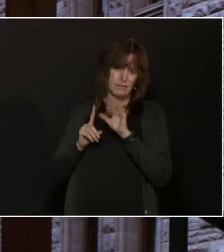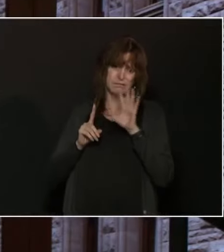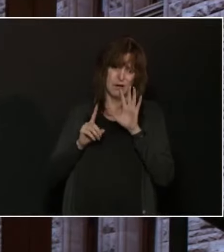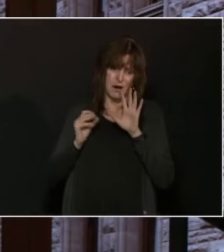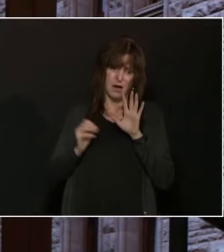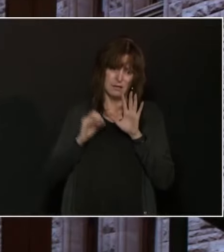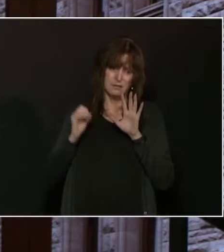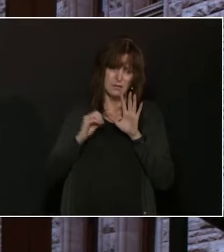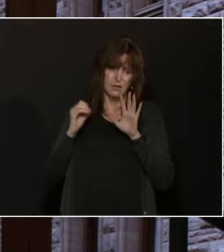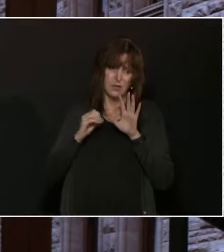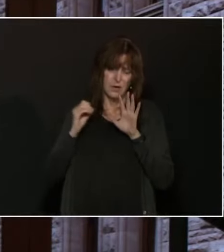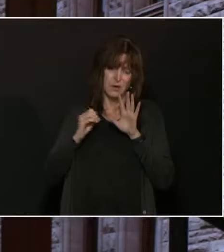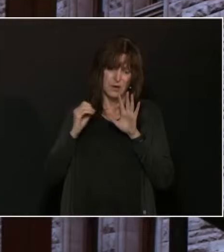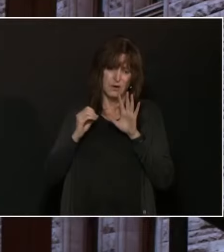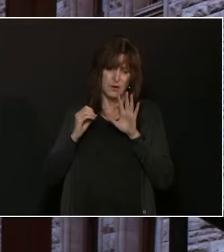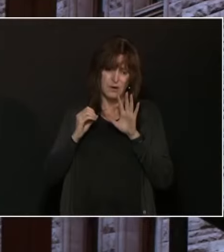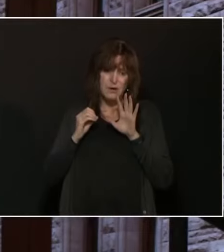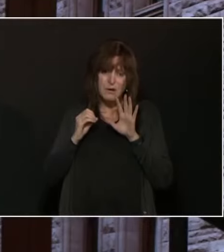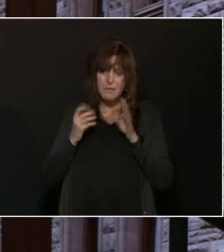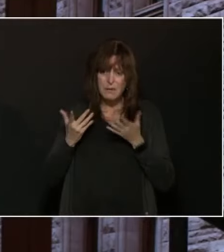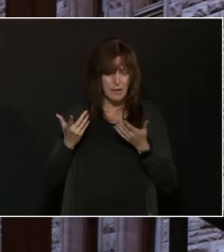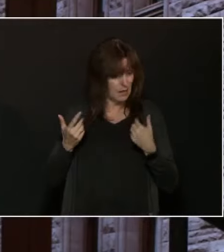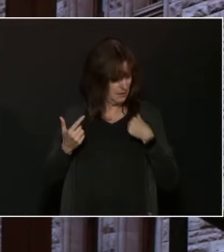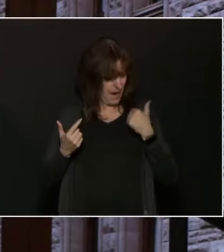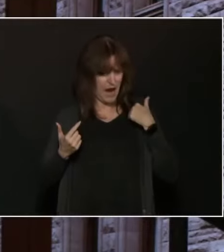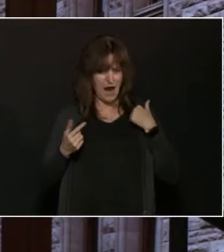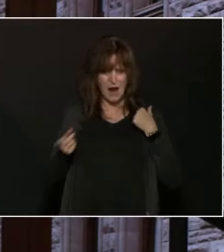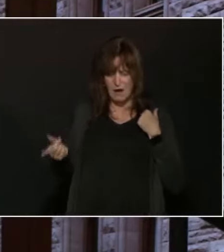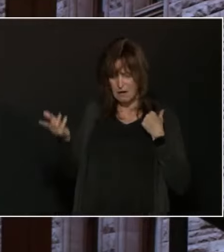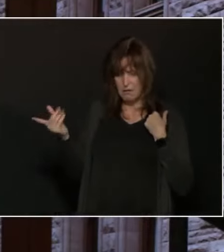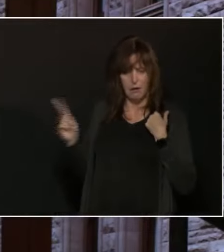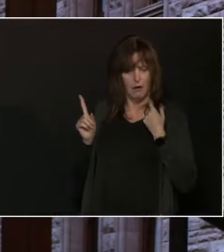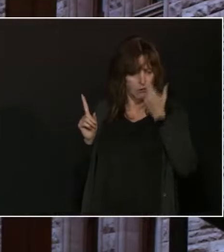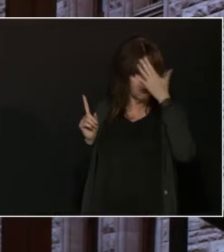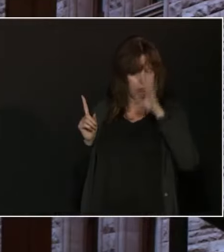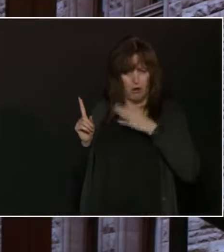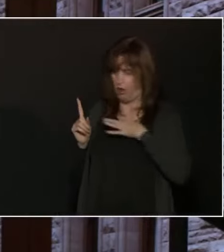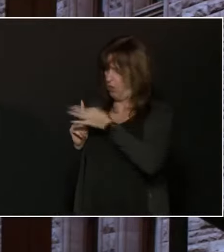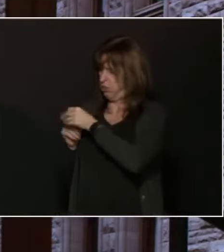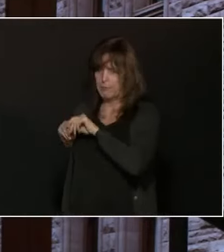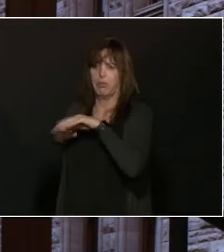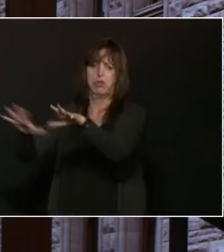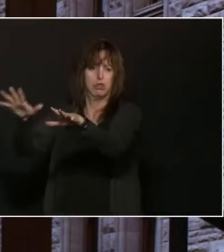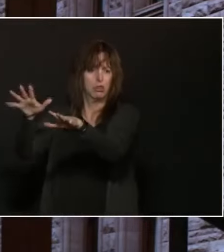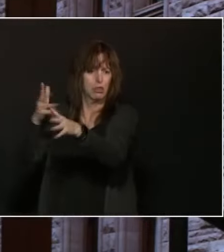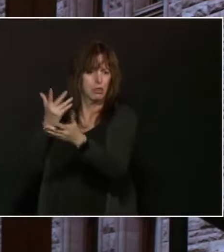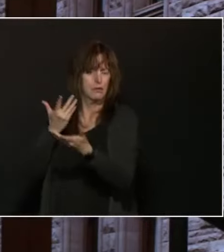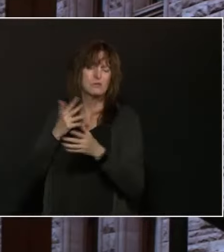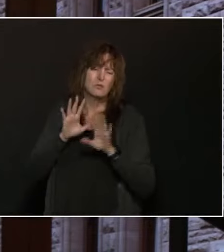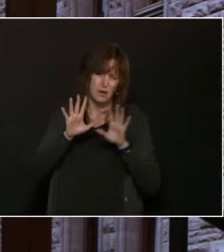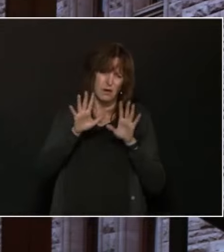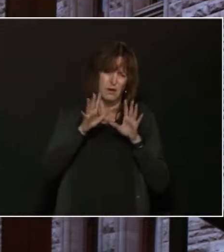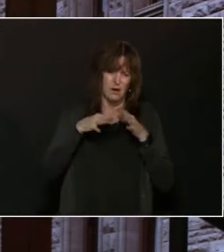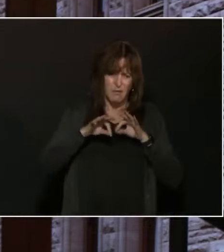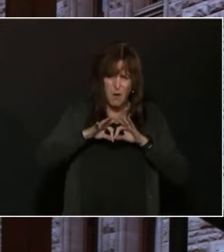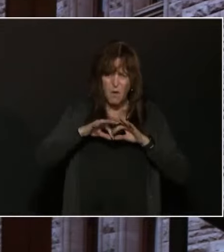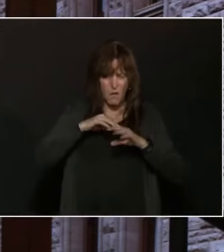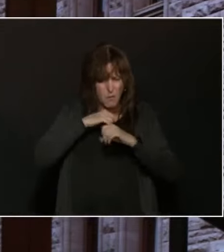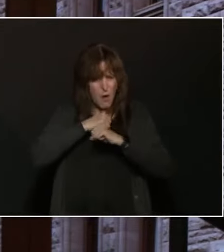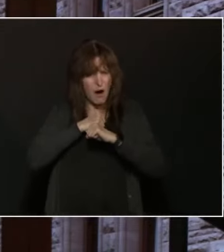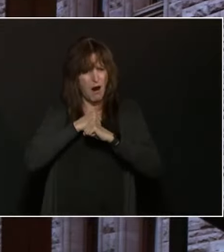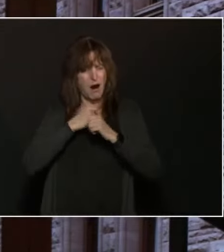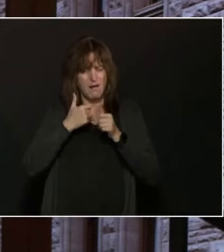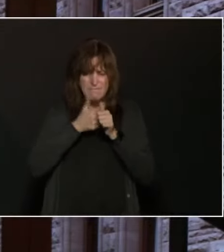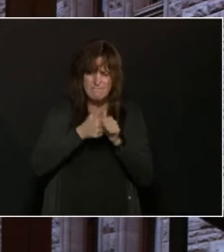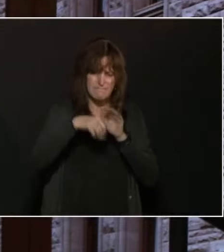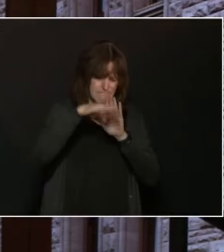proper checks and balances, and it can really take off very quickly. So stay steady, stay solid, do what you've done, a really great job.